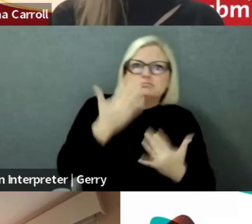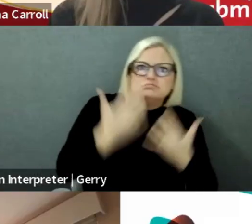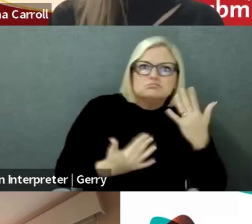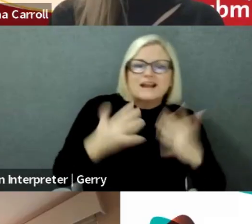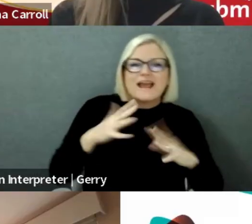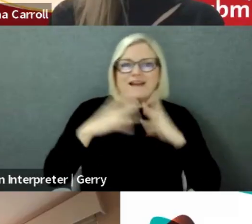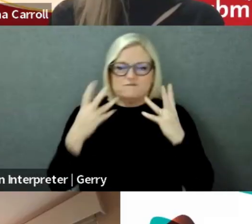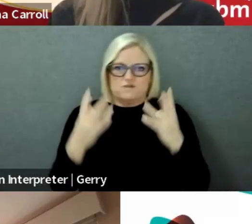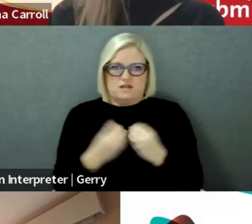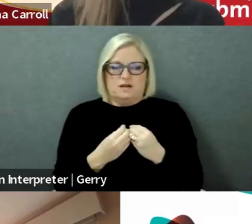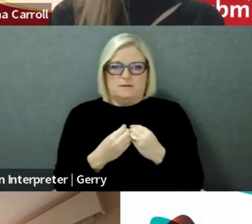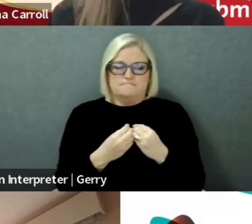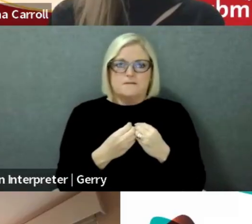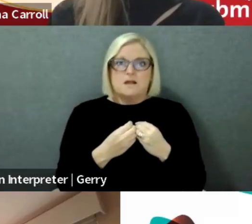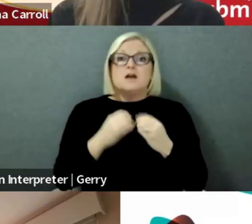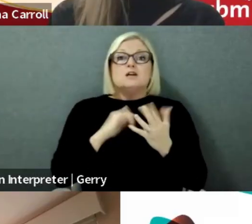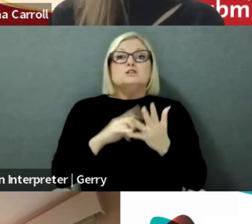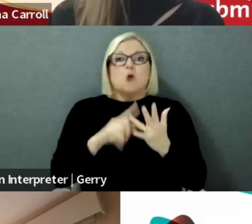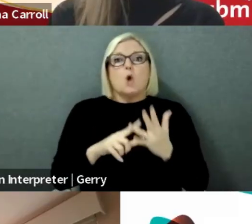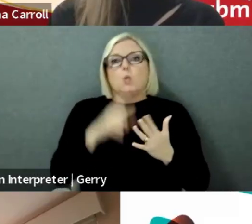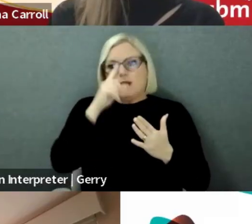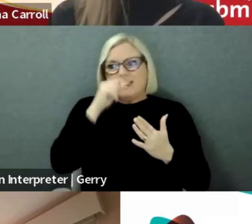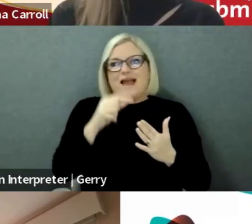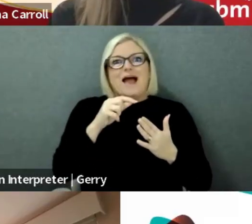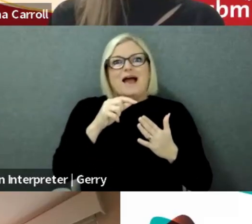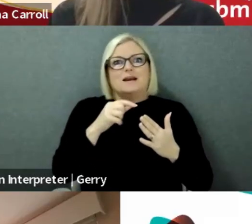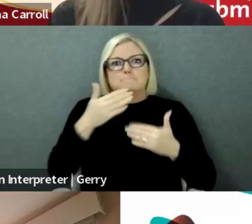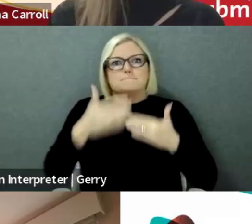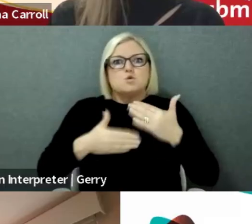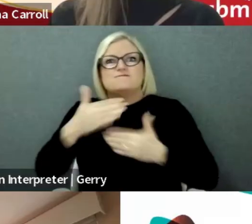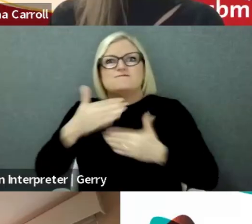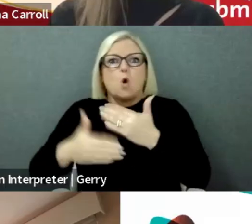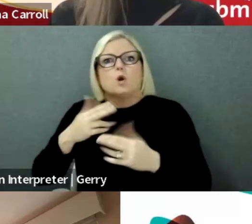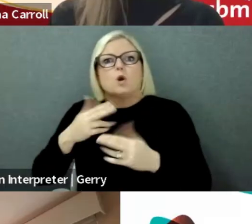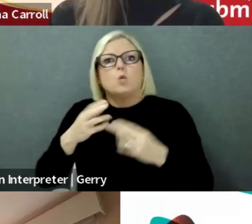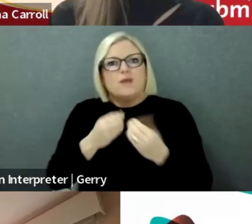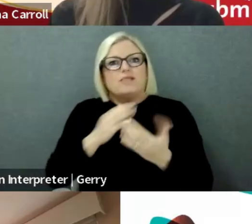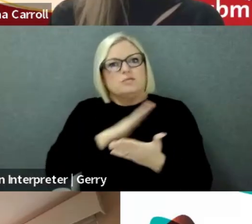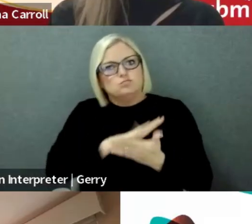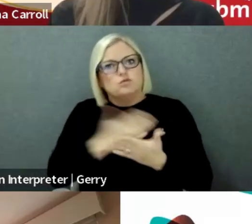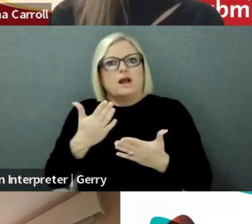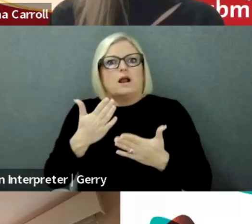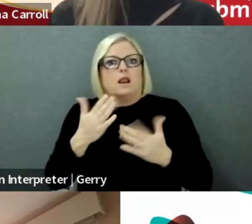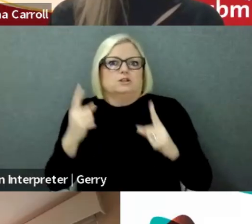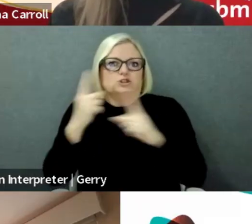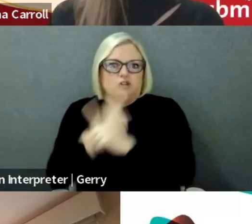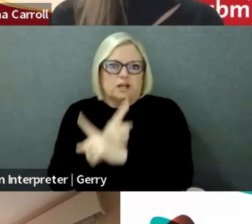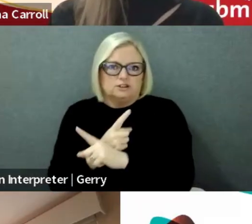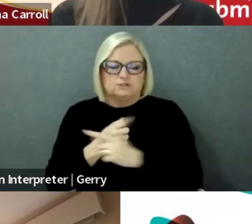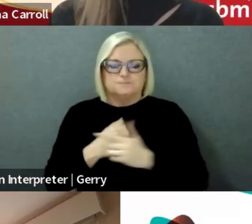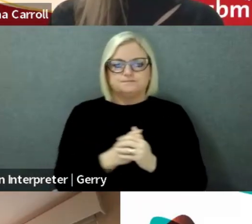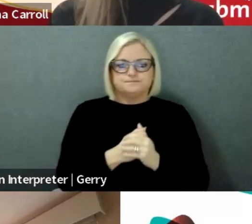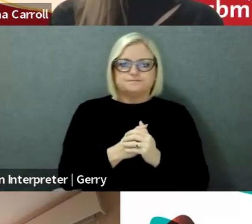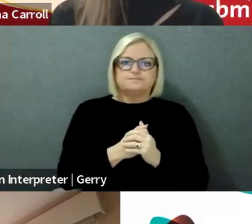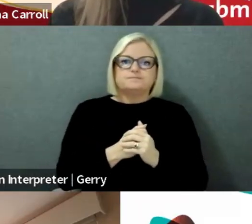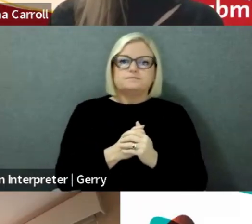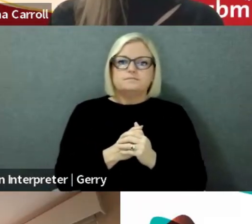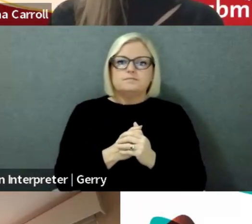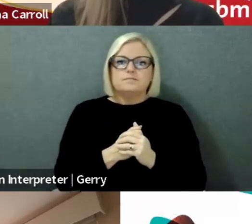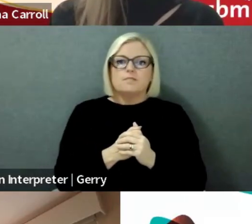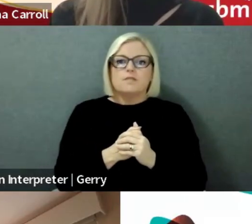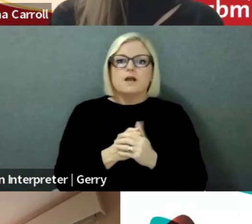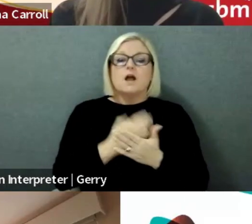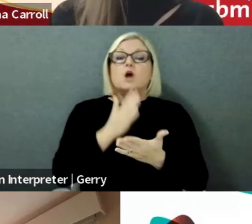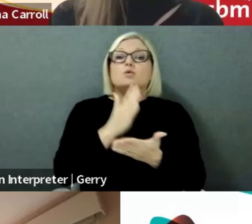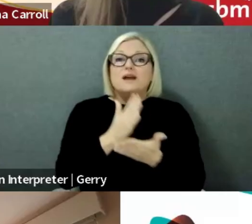change. We also recognise that community inclusion does not happen automatically. It depends on the support. It depends on the presence of the